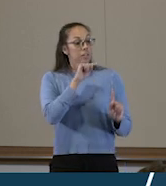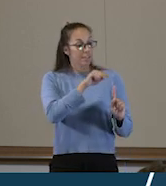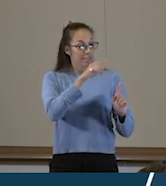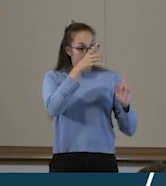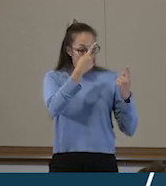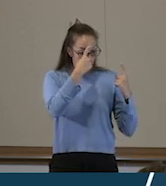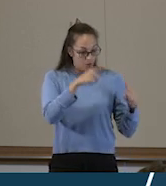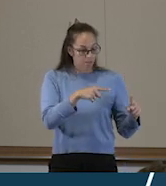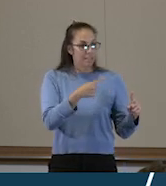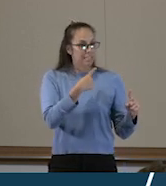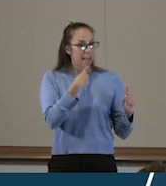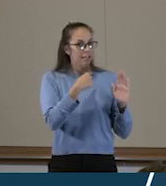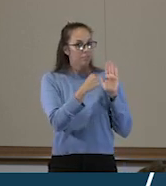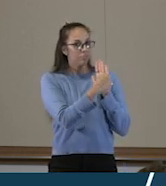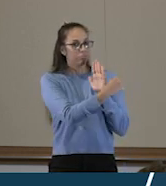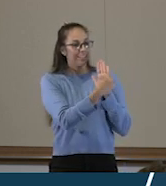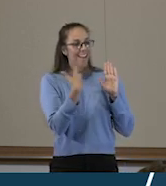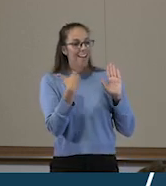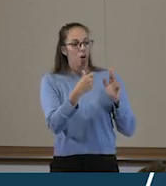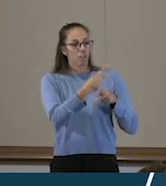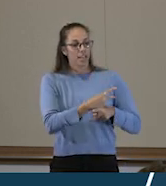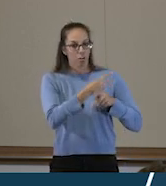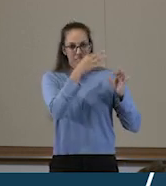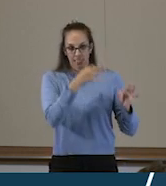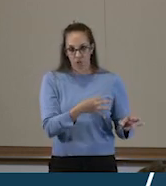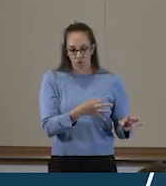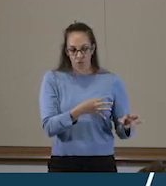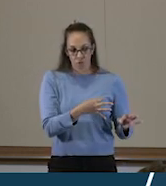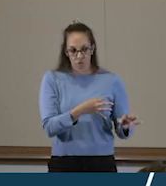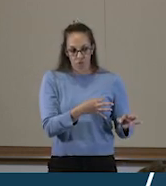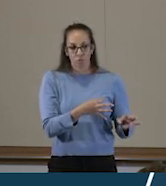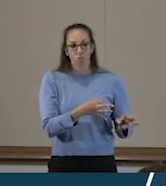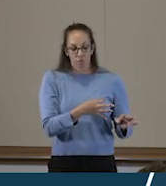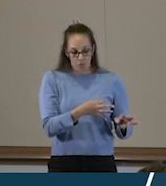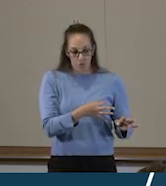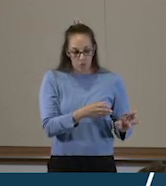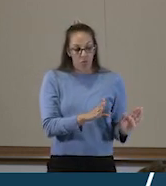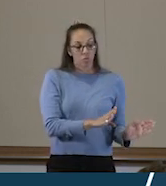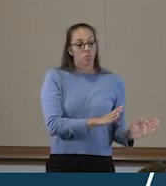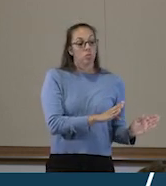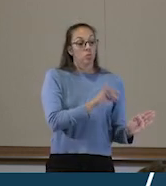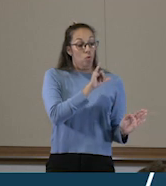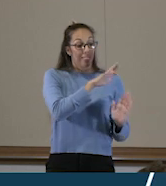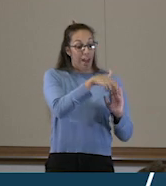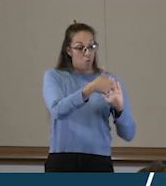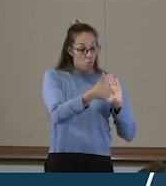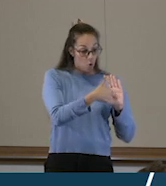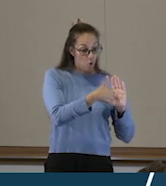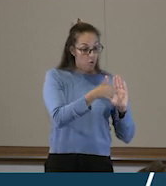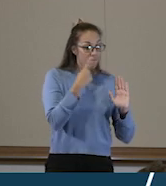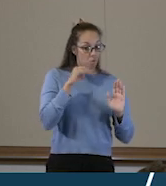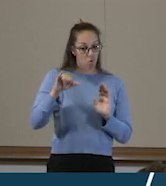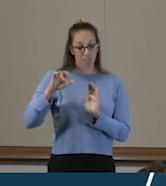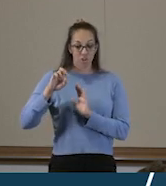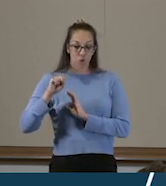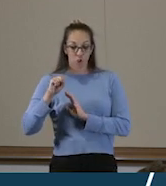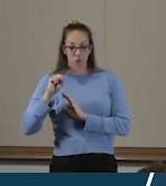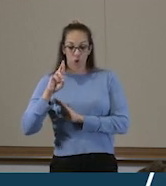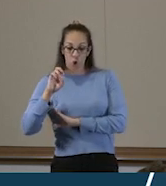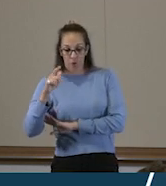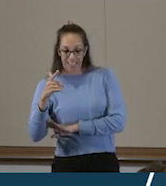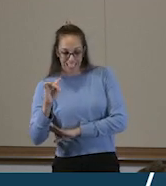decisions. So does my designation of healthcare surrogate, right? So the designation of healthcare surrogate does not kick